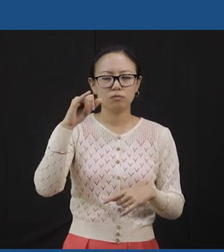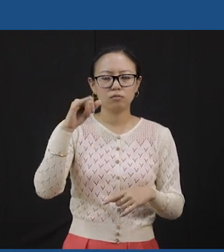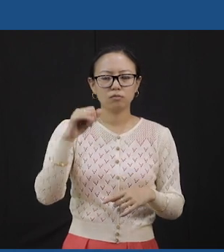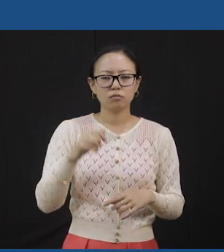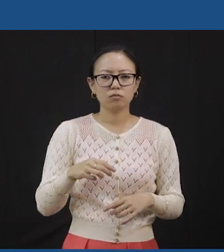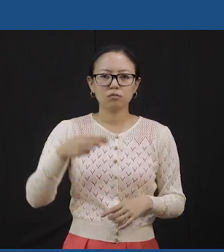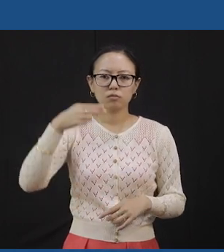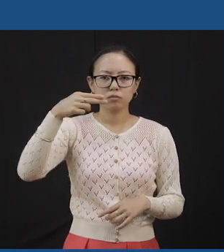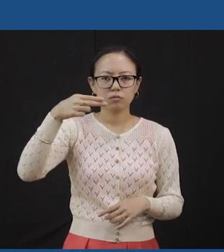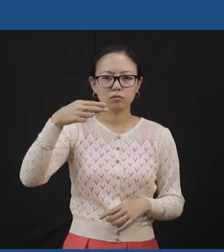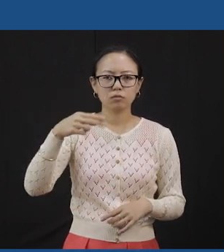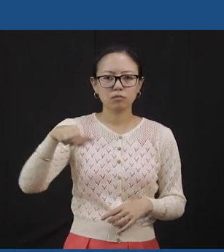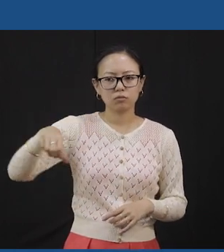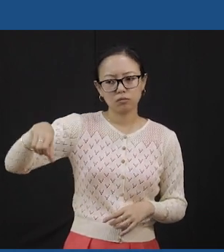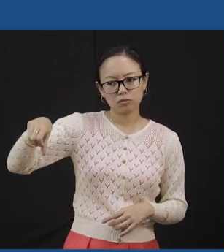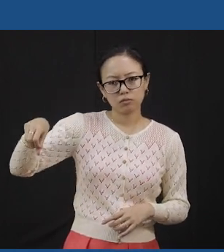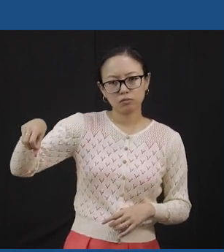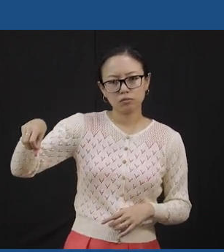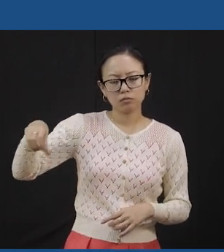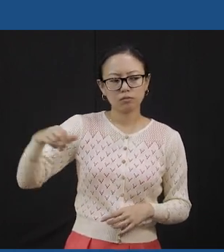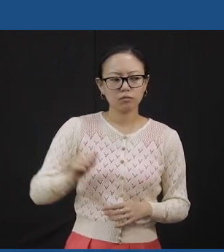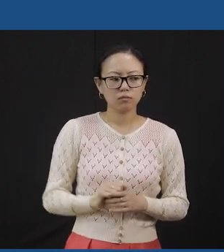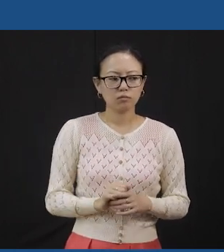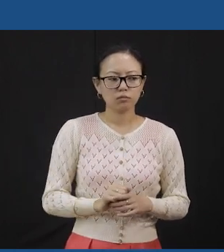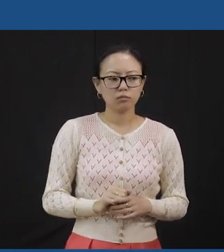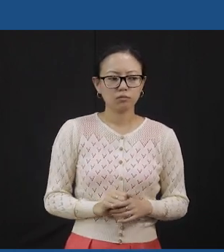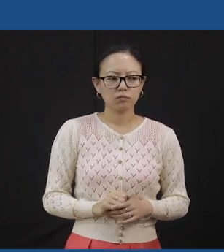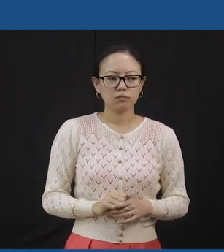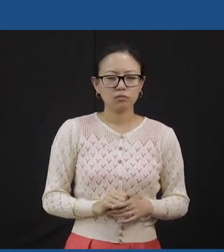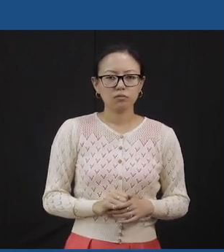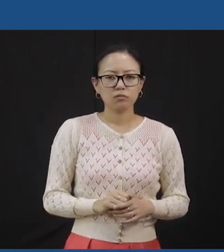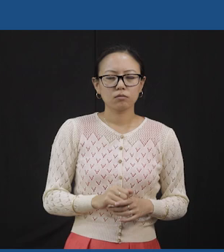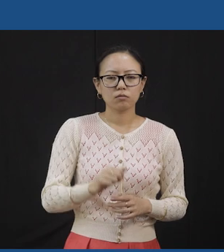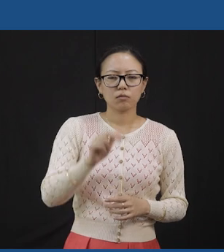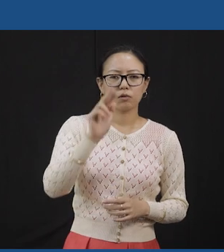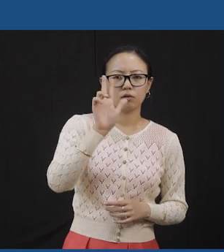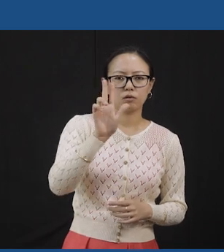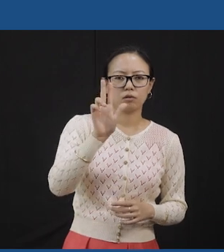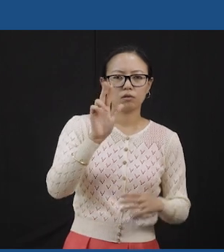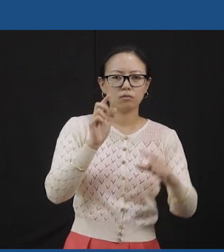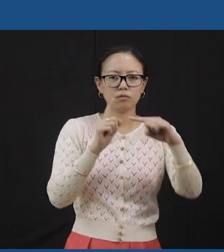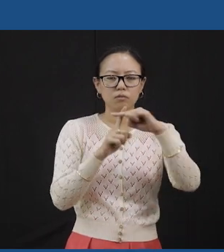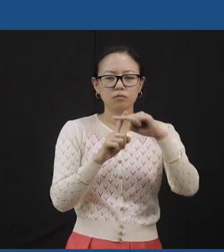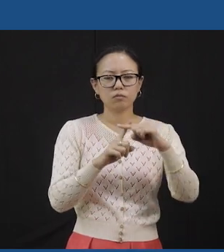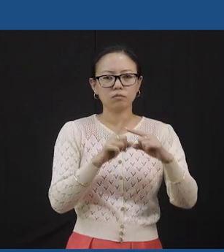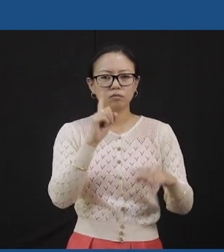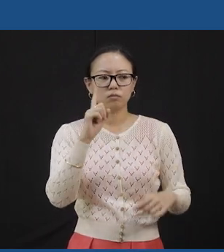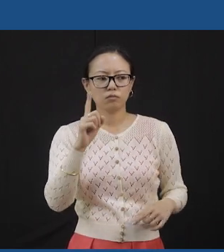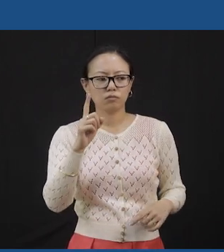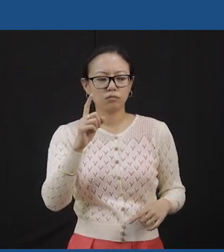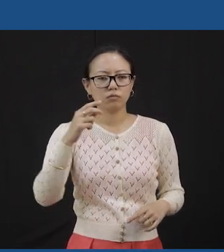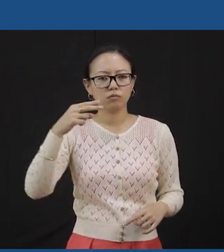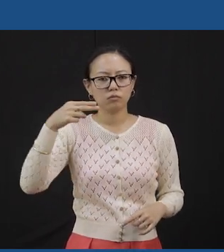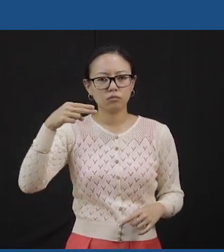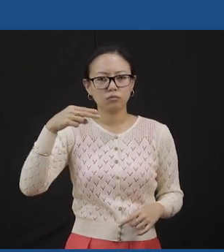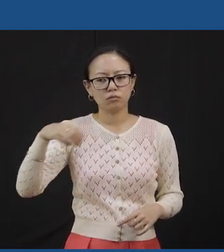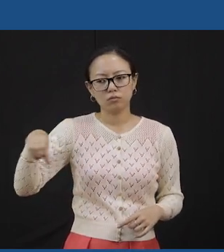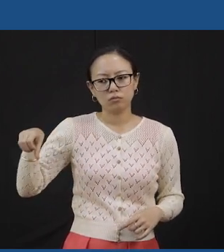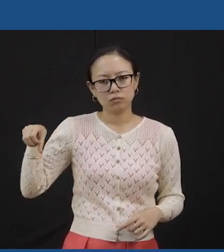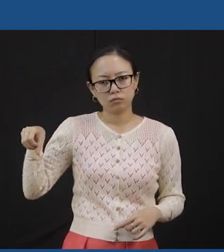is 9. And hundreds. 8 plus 1 is